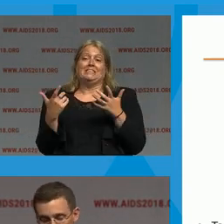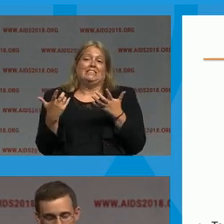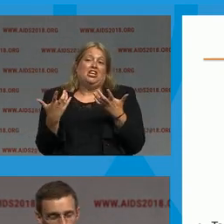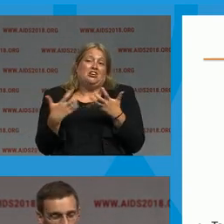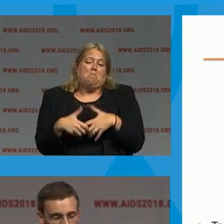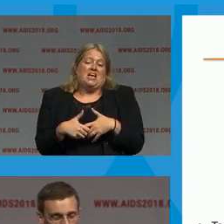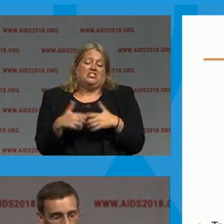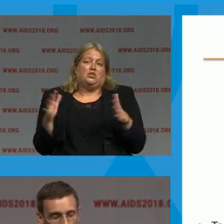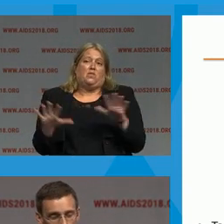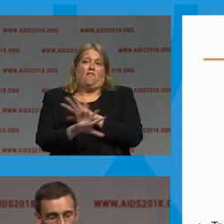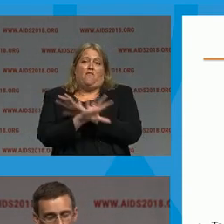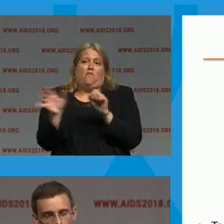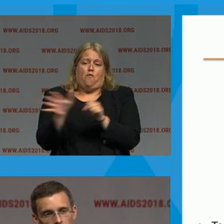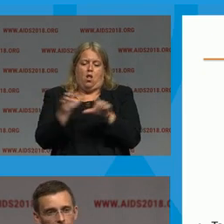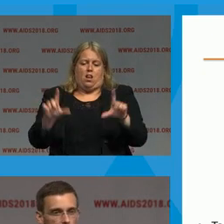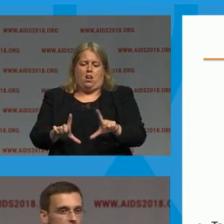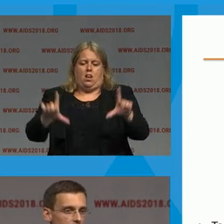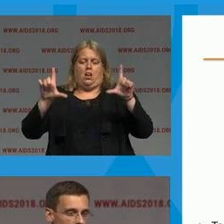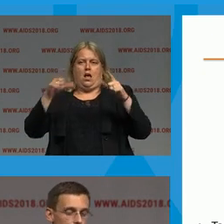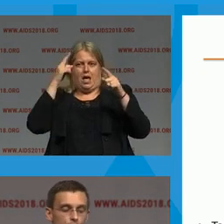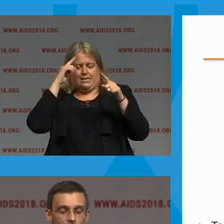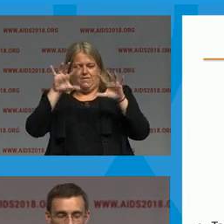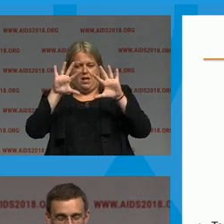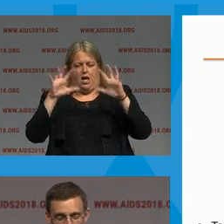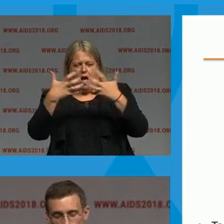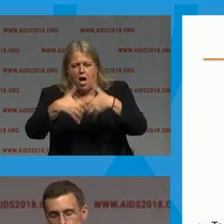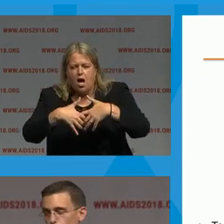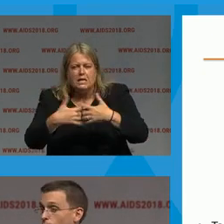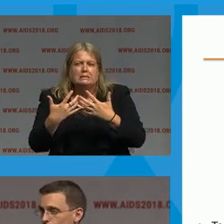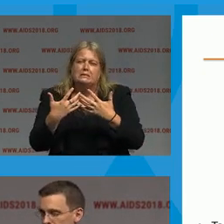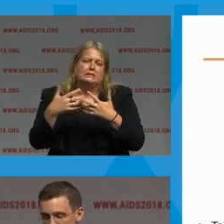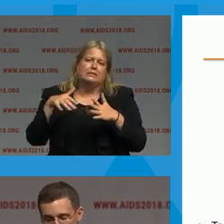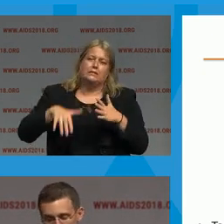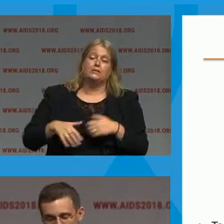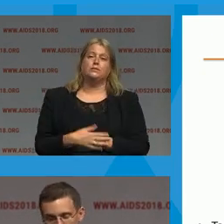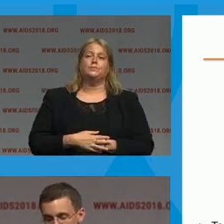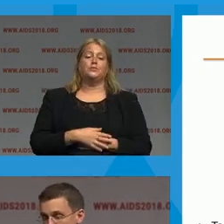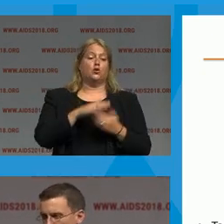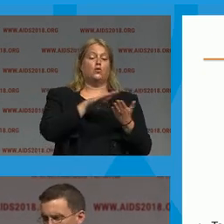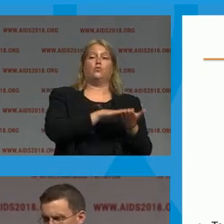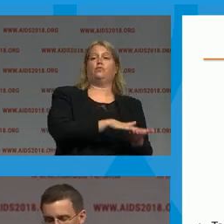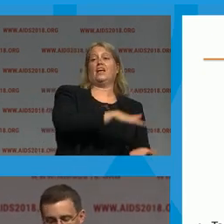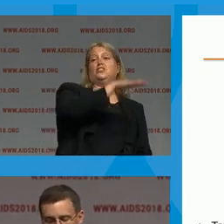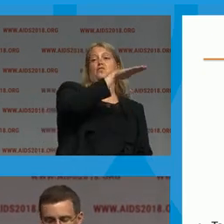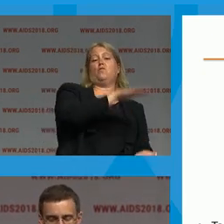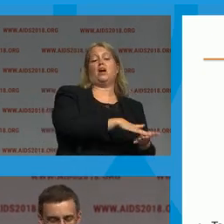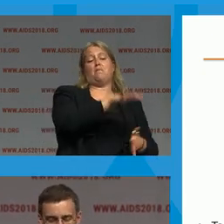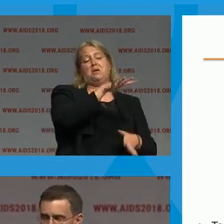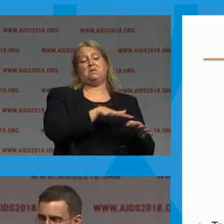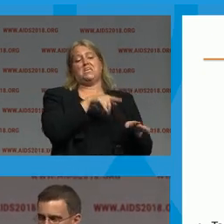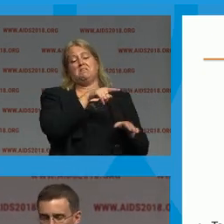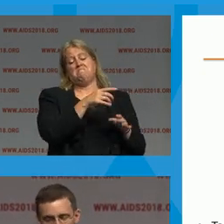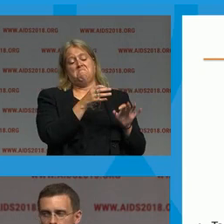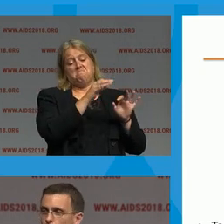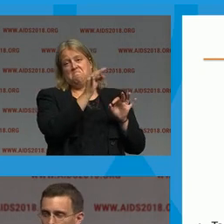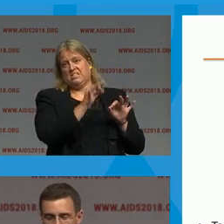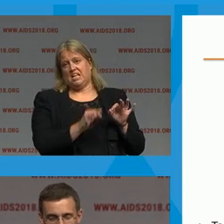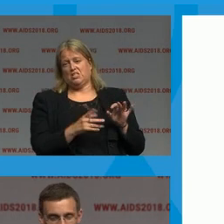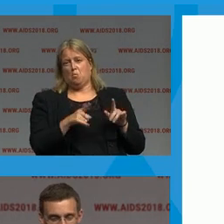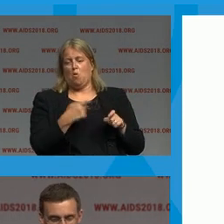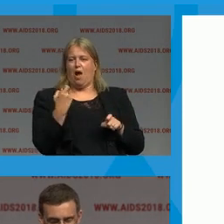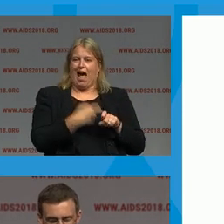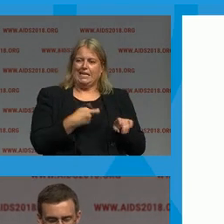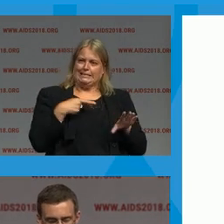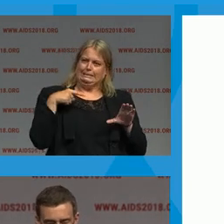a full picture yet. And again, perhaps the reservoir harboring cells are just harder to kill than we might have thought, and we might need to overcome